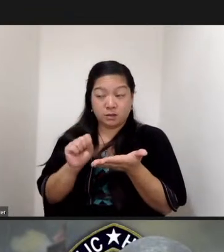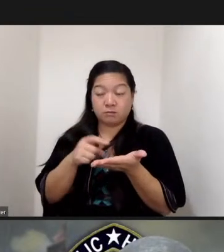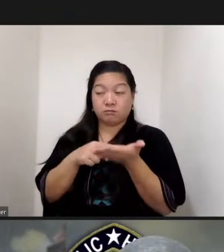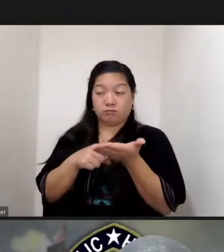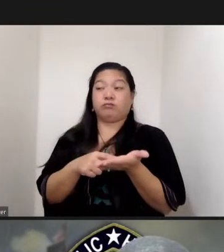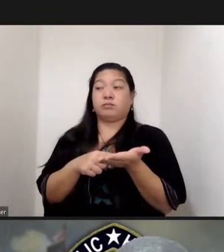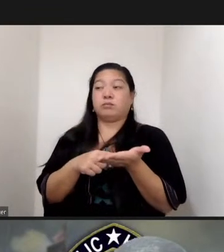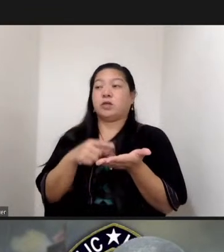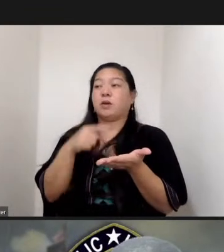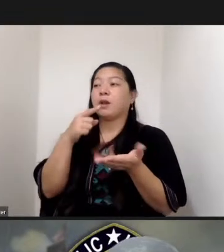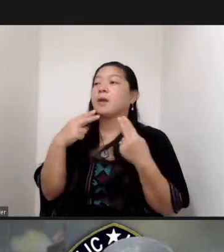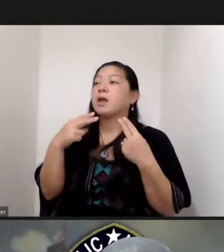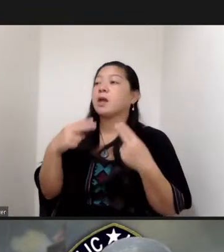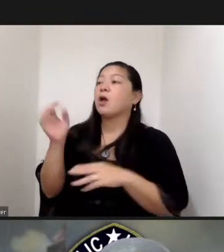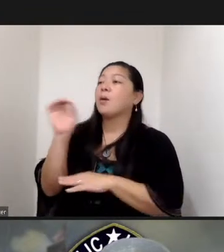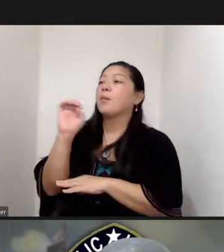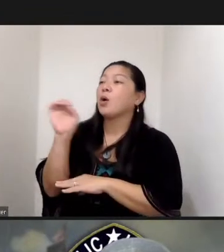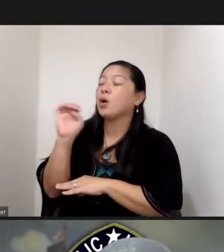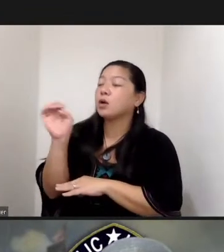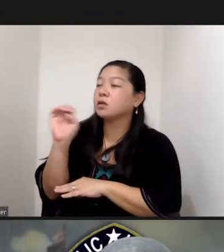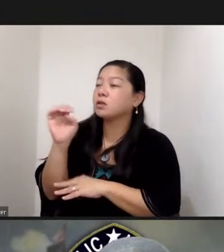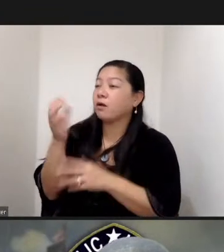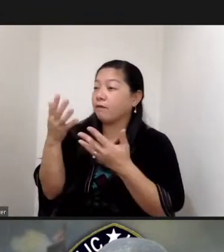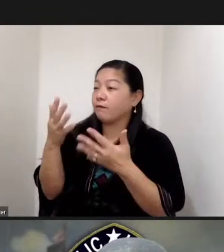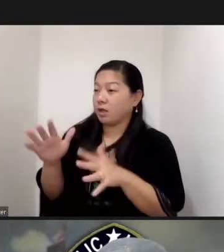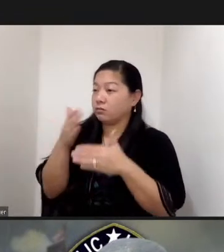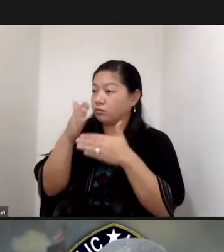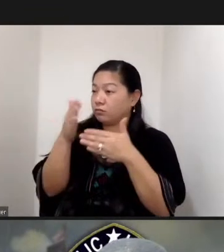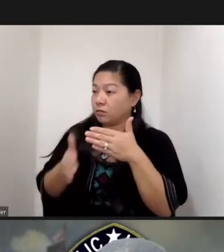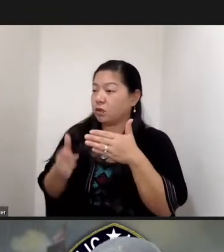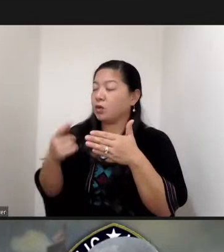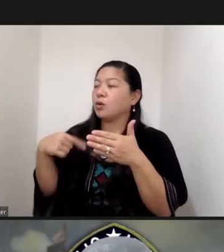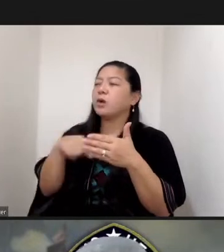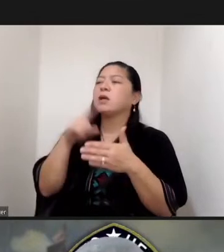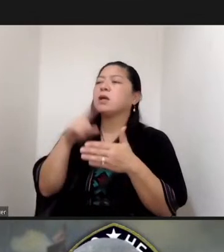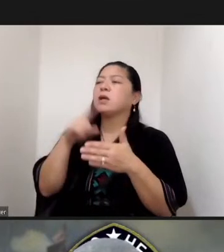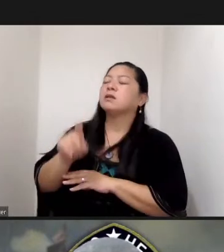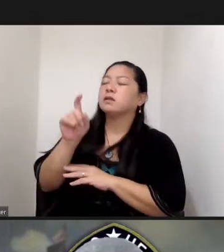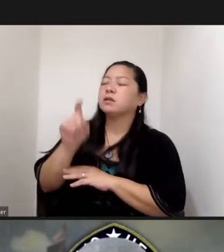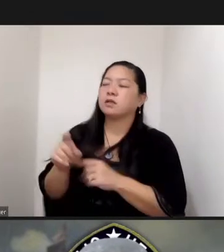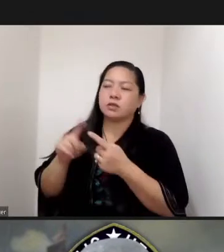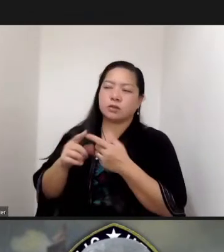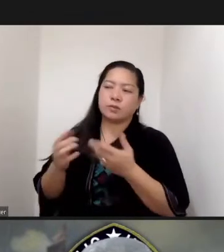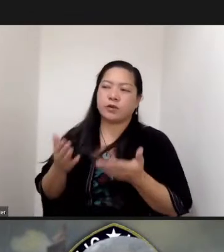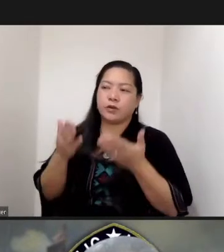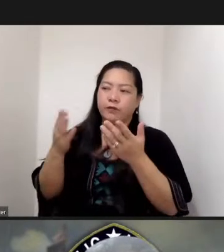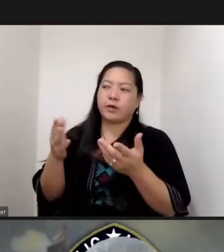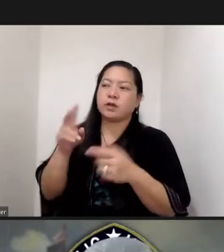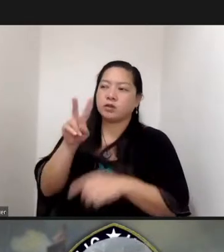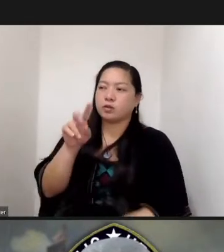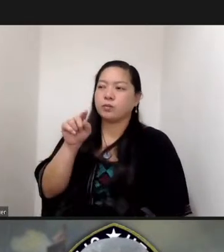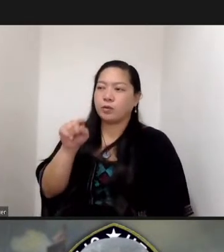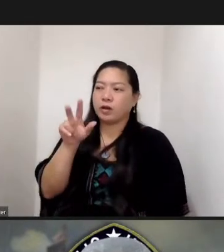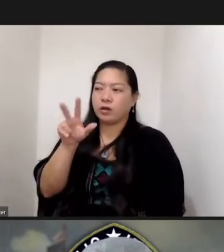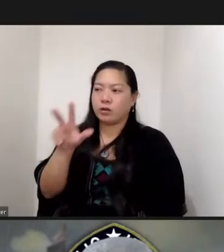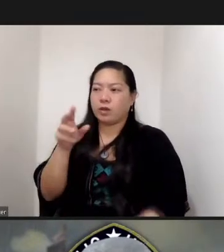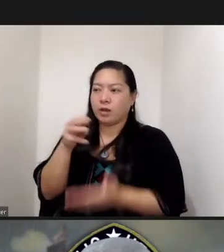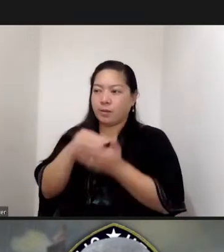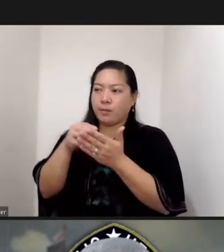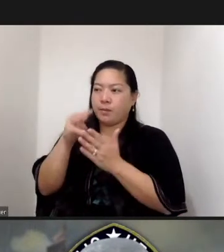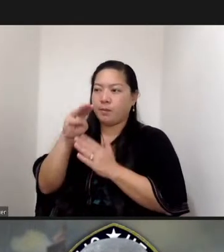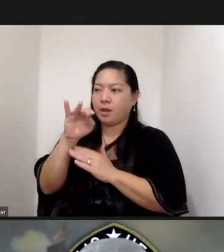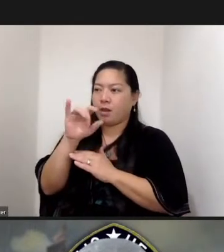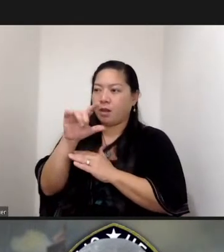public health emergency ending, that we need to provide $2.3 million a